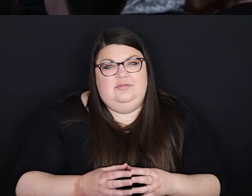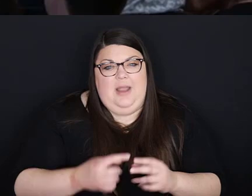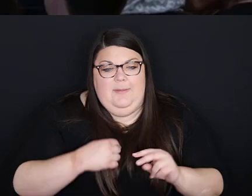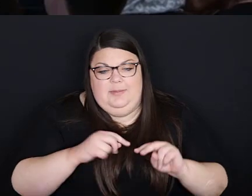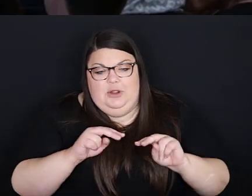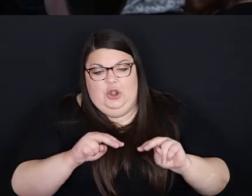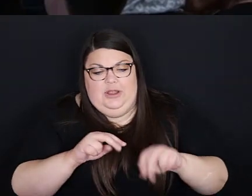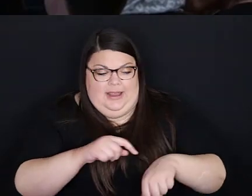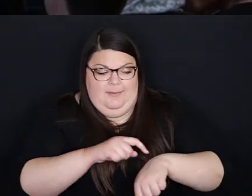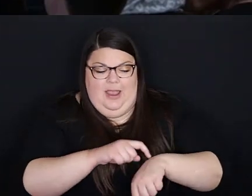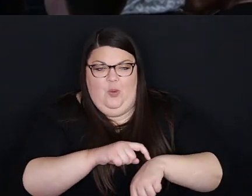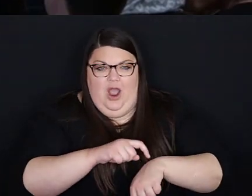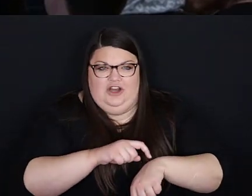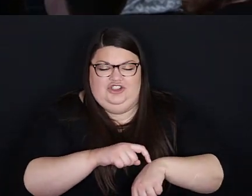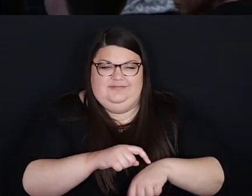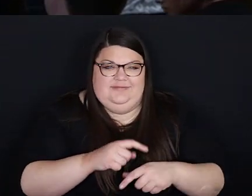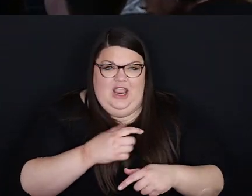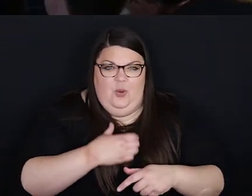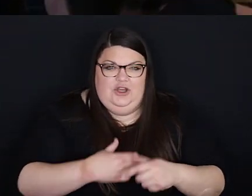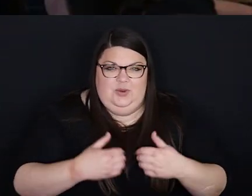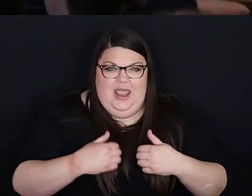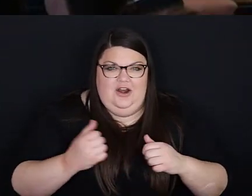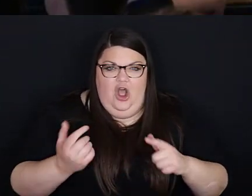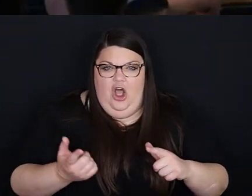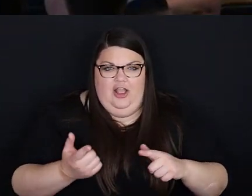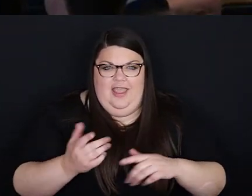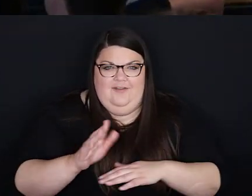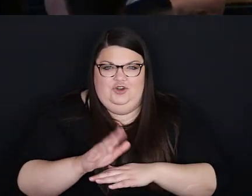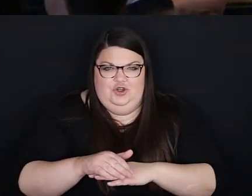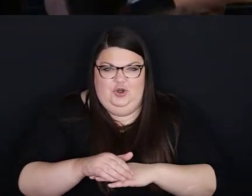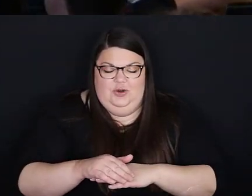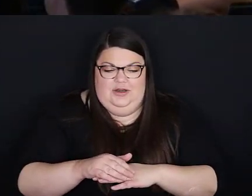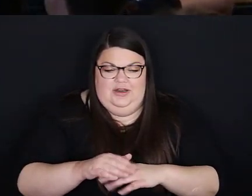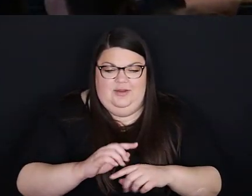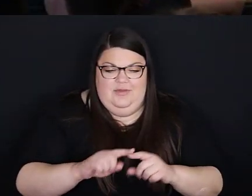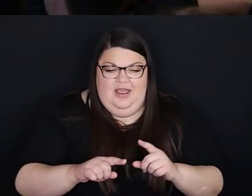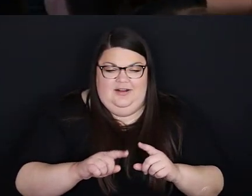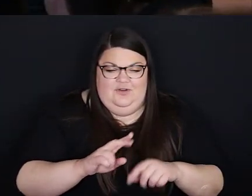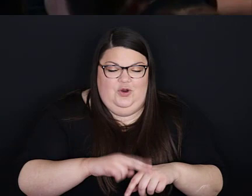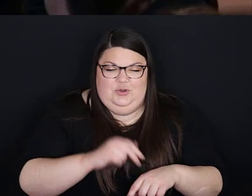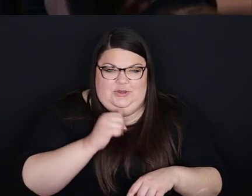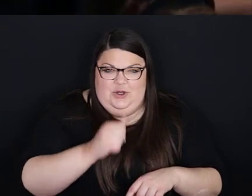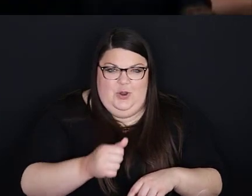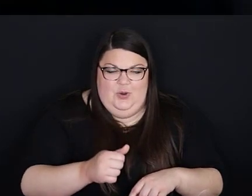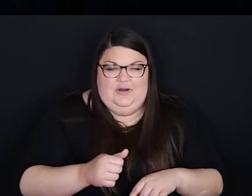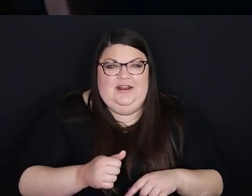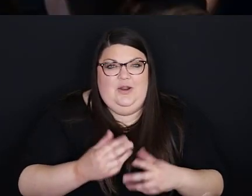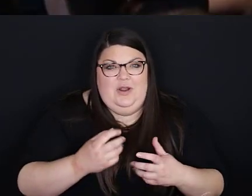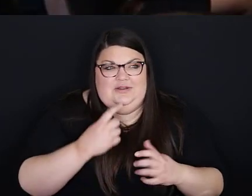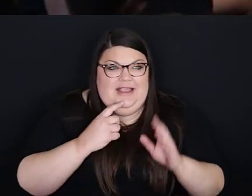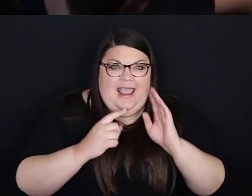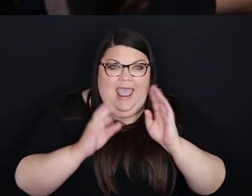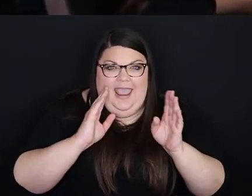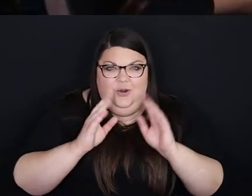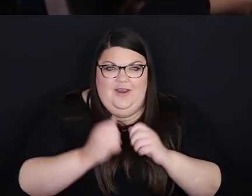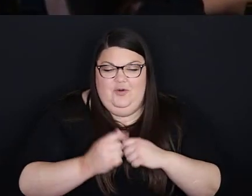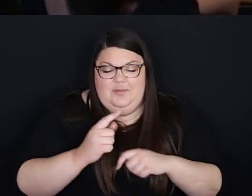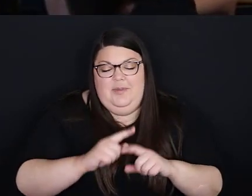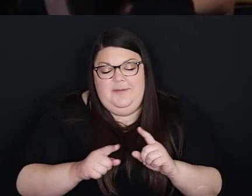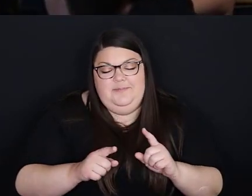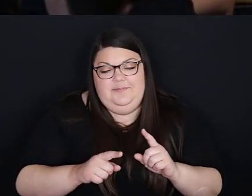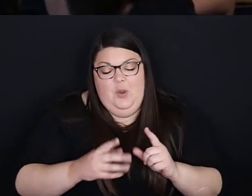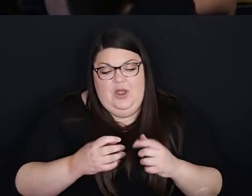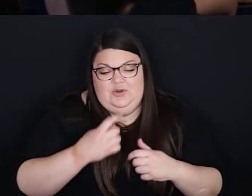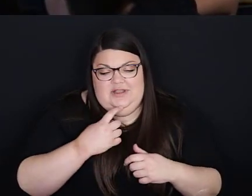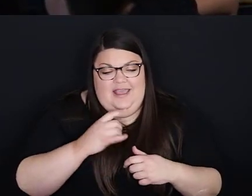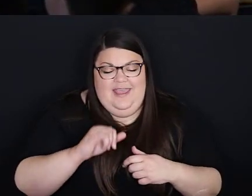super looking at my watch, and I wish we had all afternoon. But of course, we do not, and we want to say hi to everybody. But I